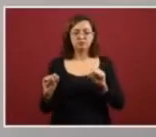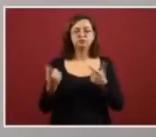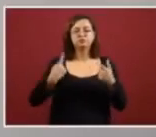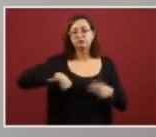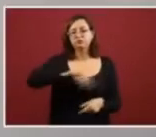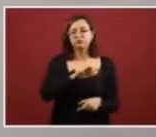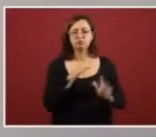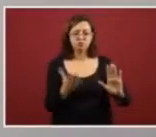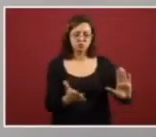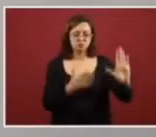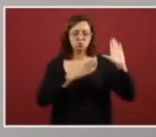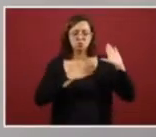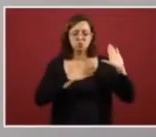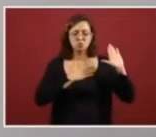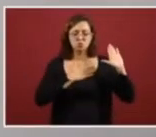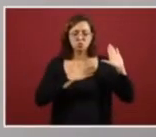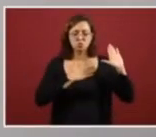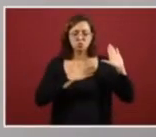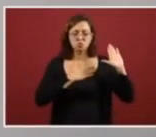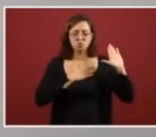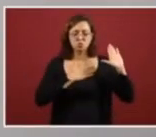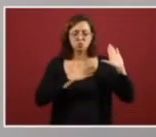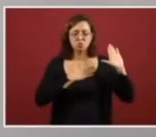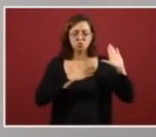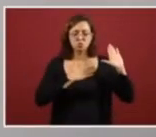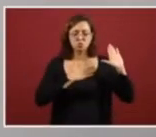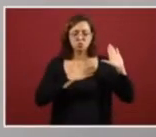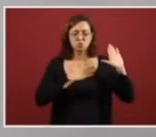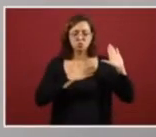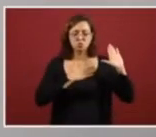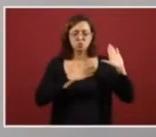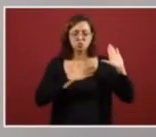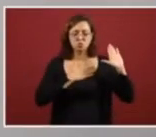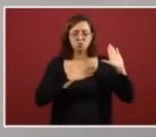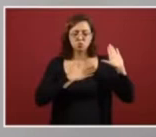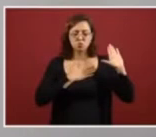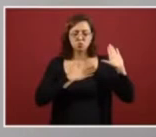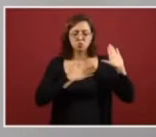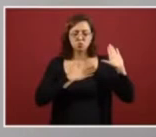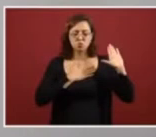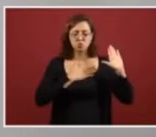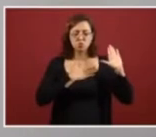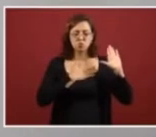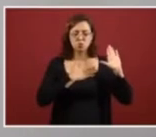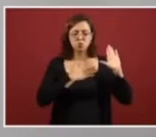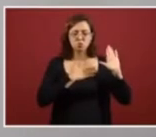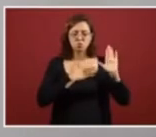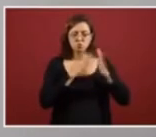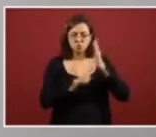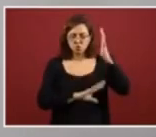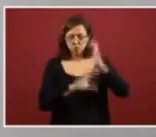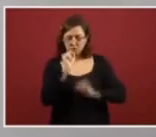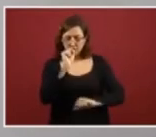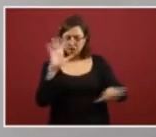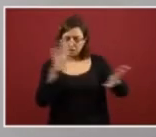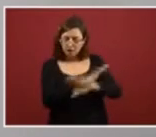compromiso de no hacer ninguna modificación. We made the commitment not to make a single modification. No.